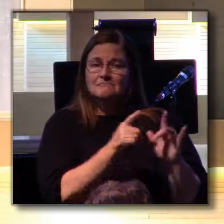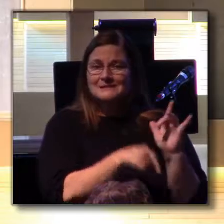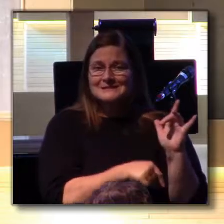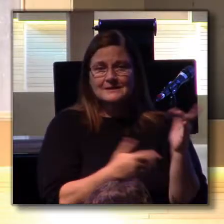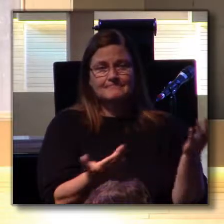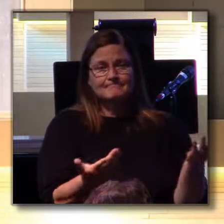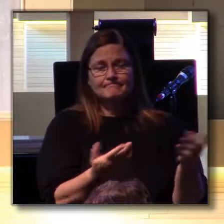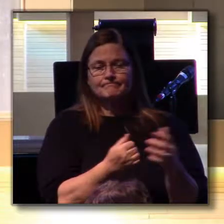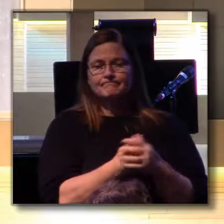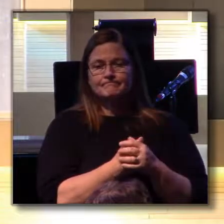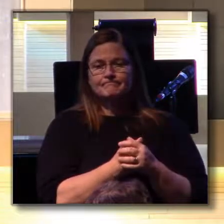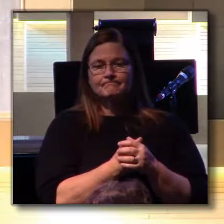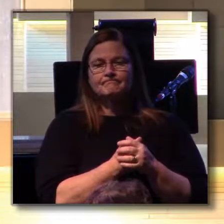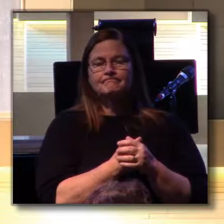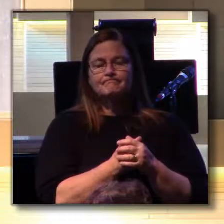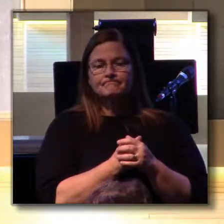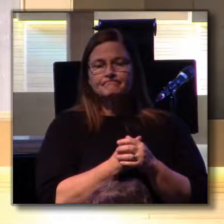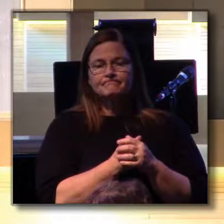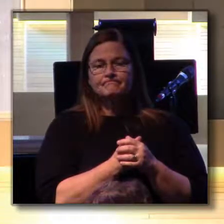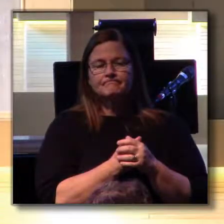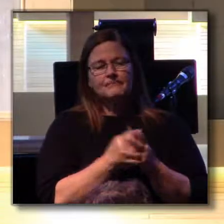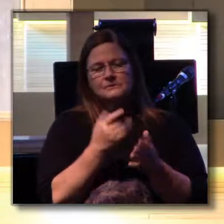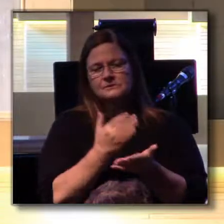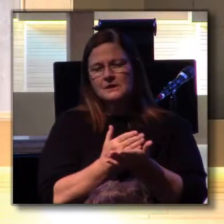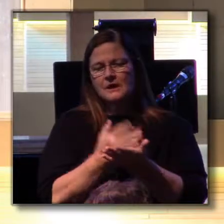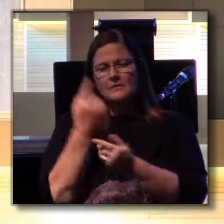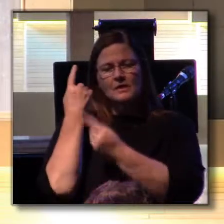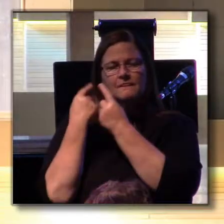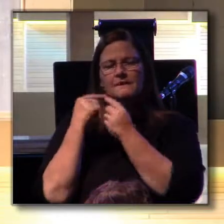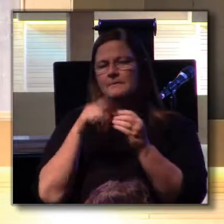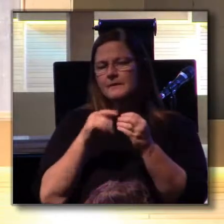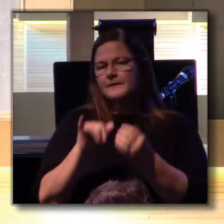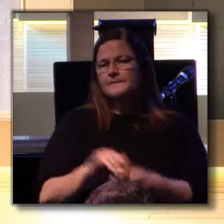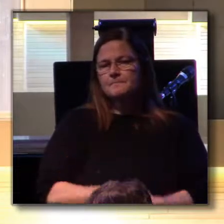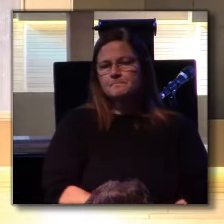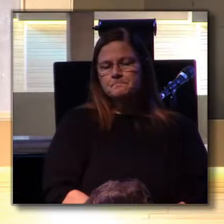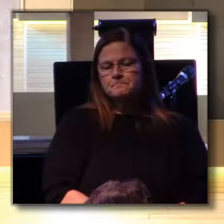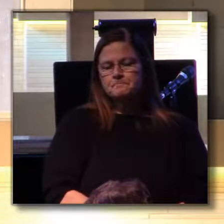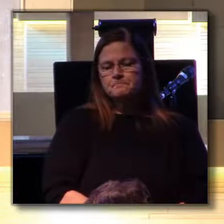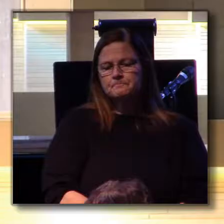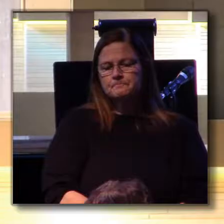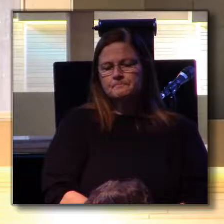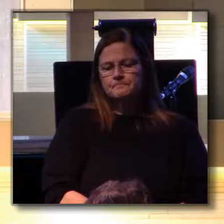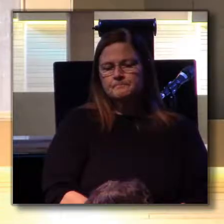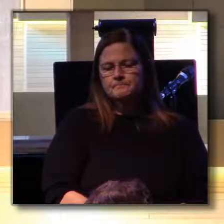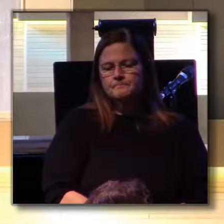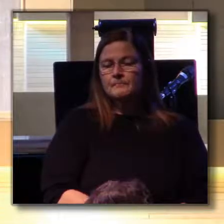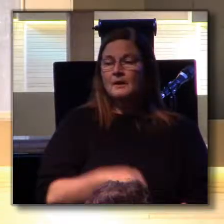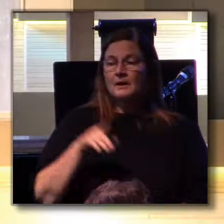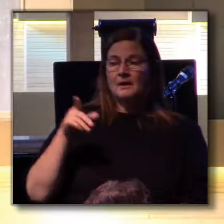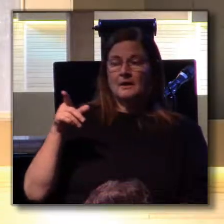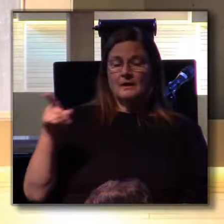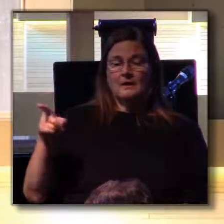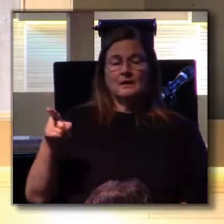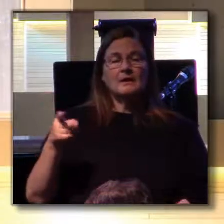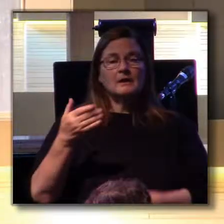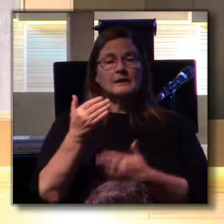And so I want you to stop and think about it for a minute. He listed which half of the tablet?